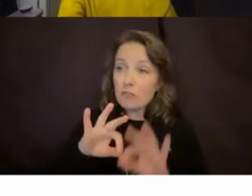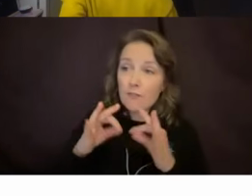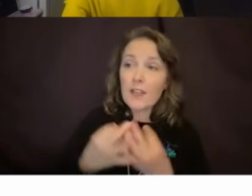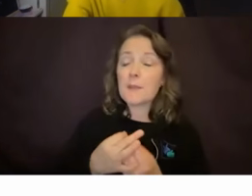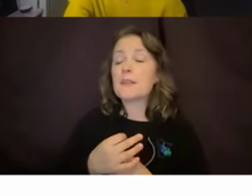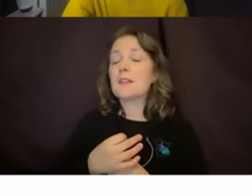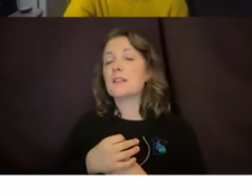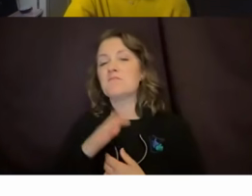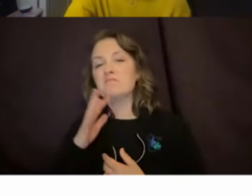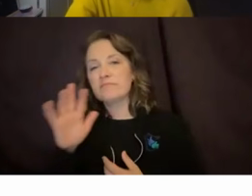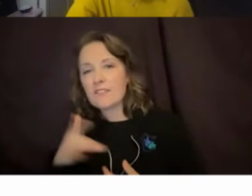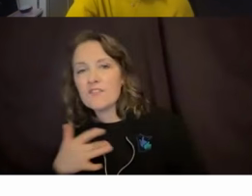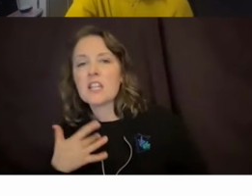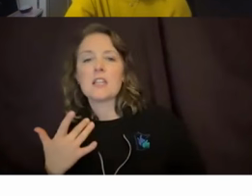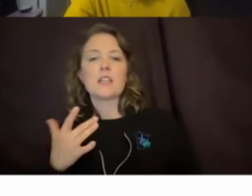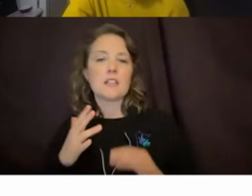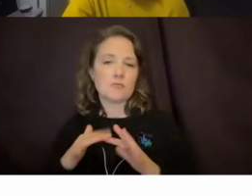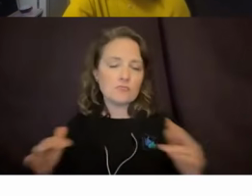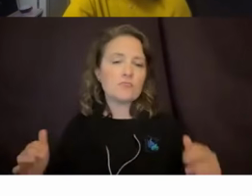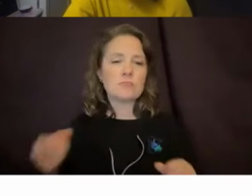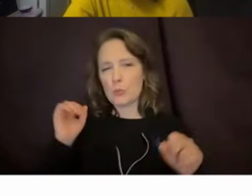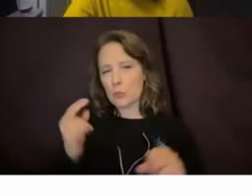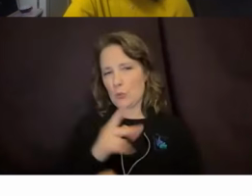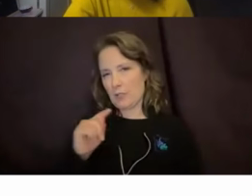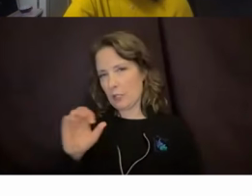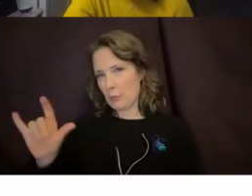that's another tool to kind of use as well too.